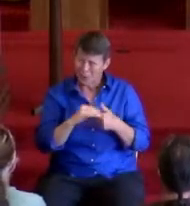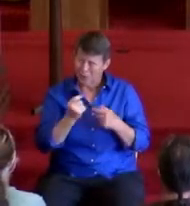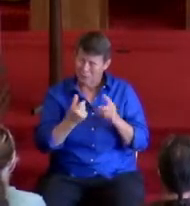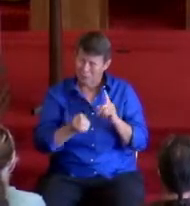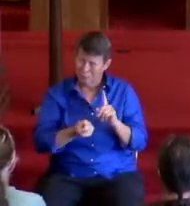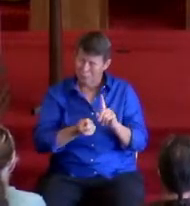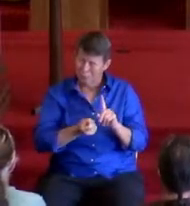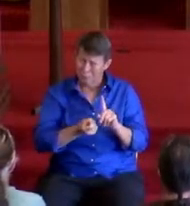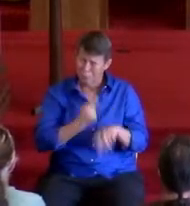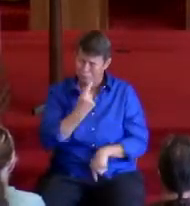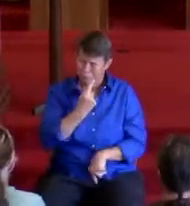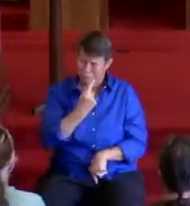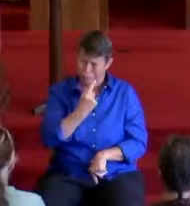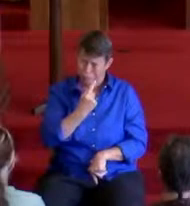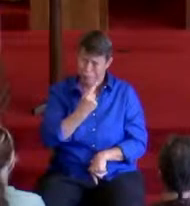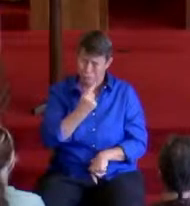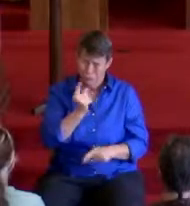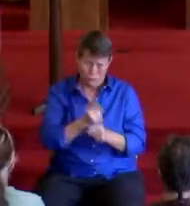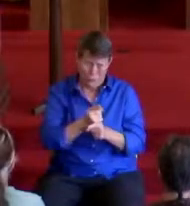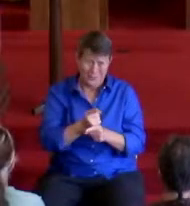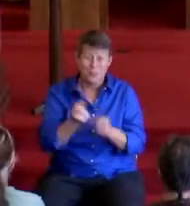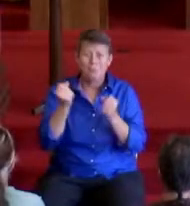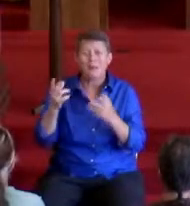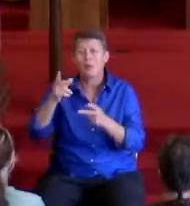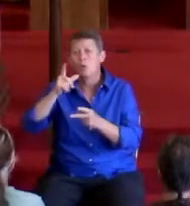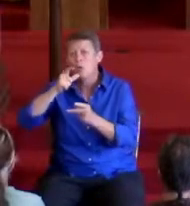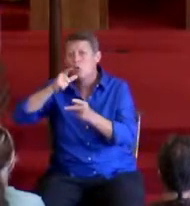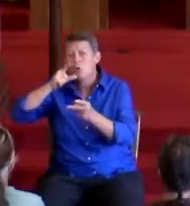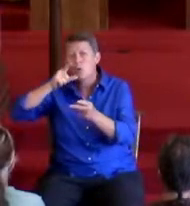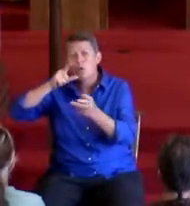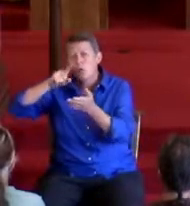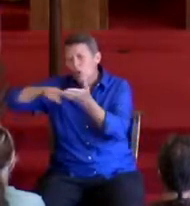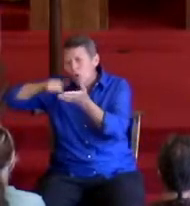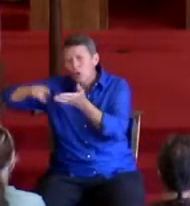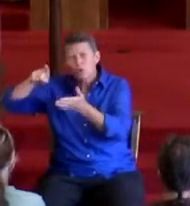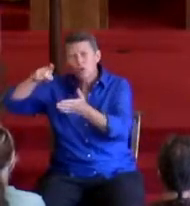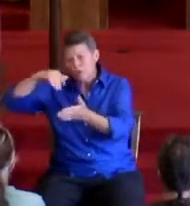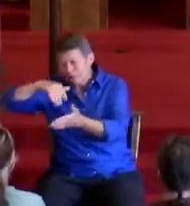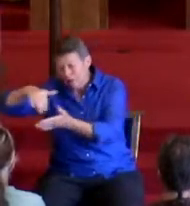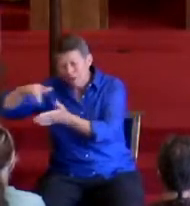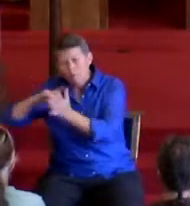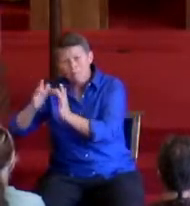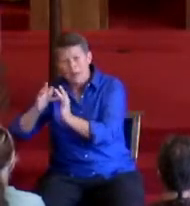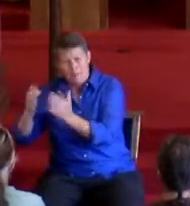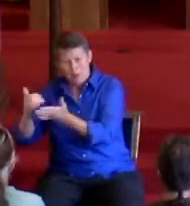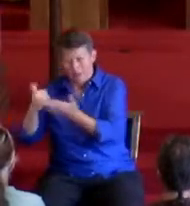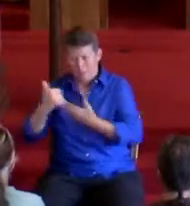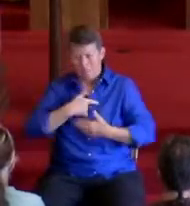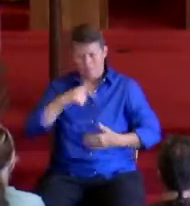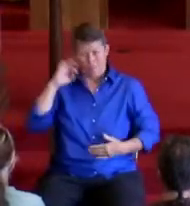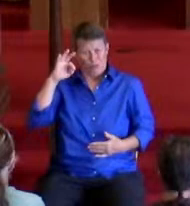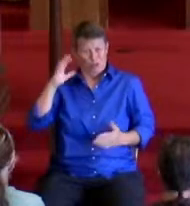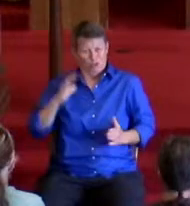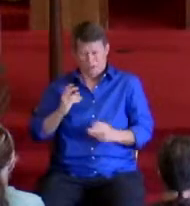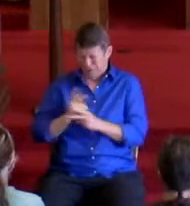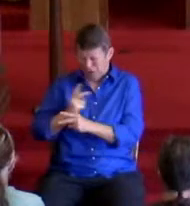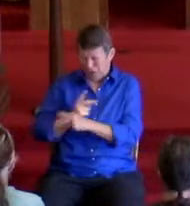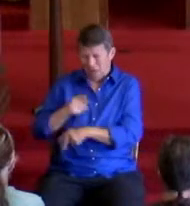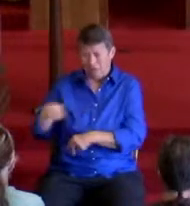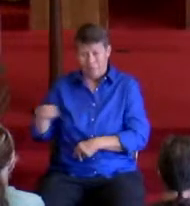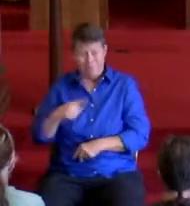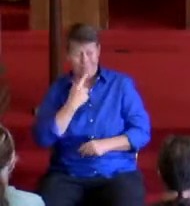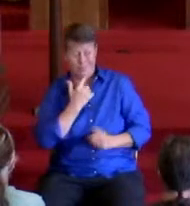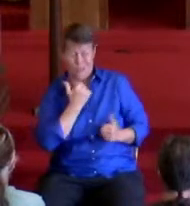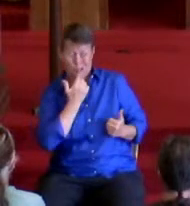doozy, to which many of the scholars who help preachers figure these things out, they've said, good